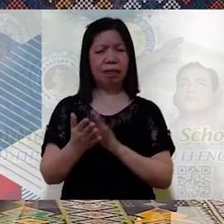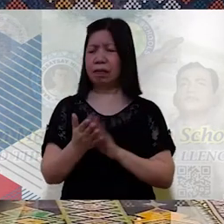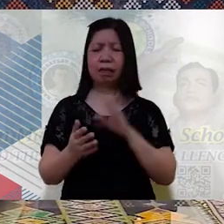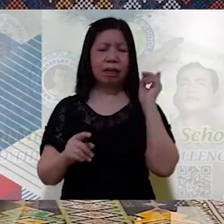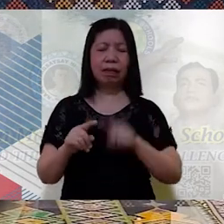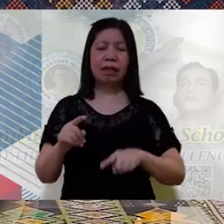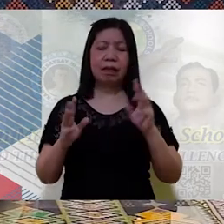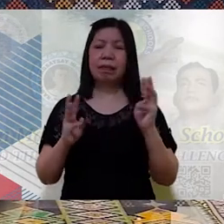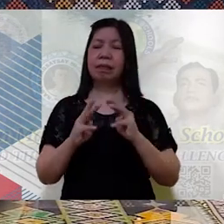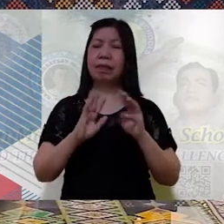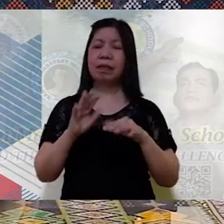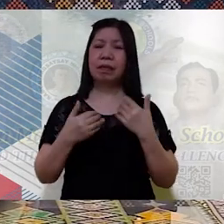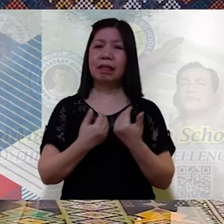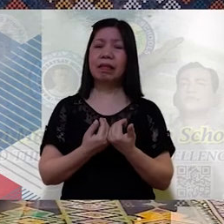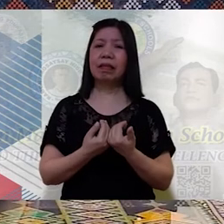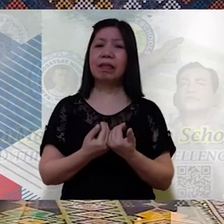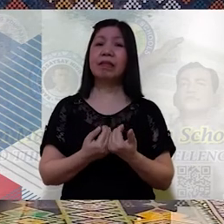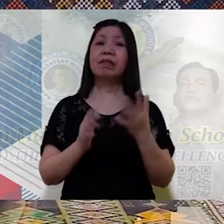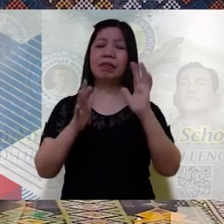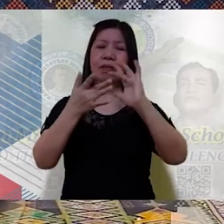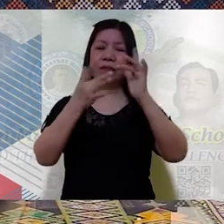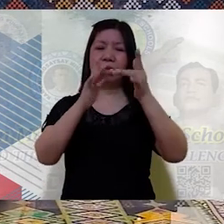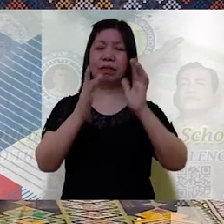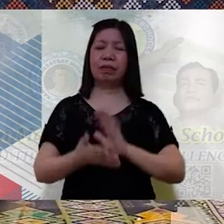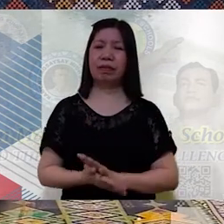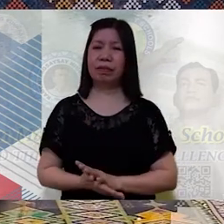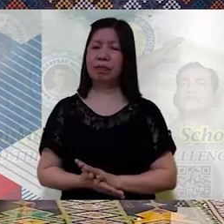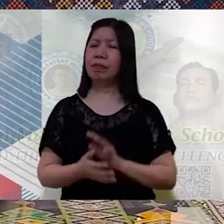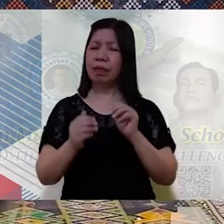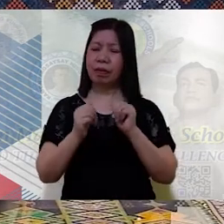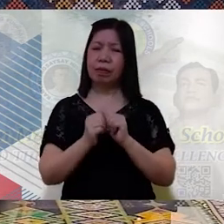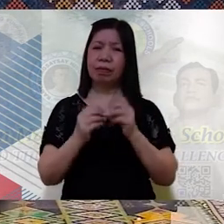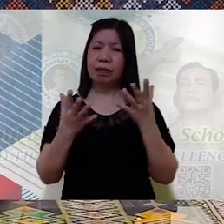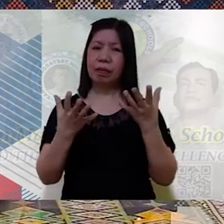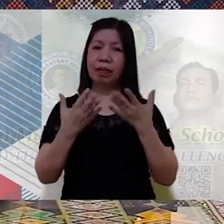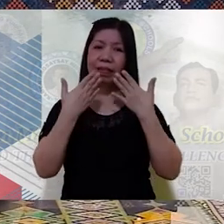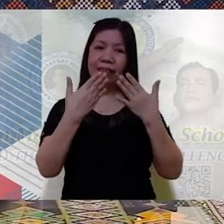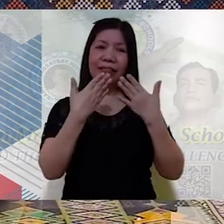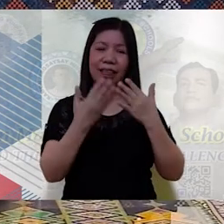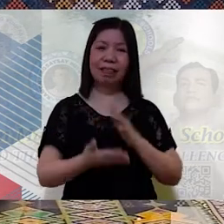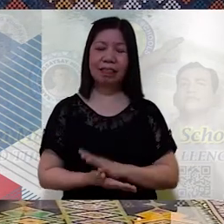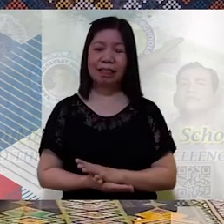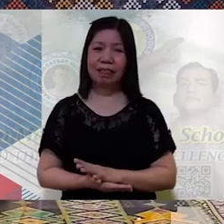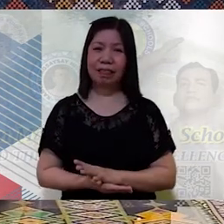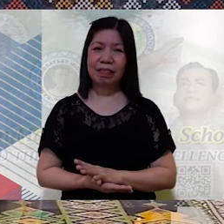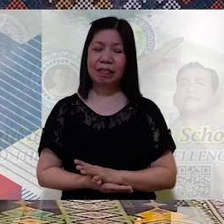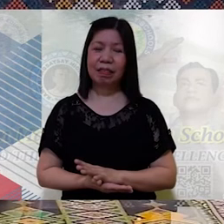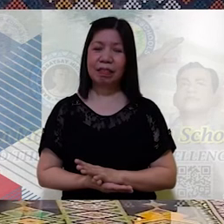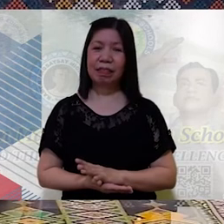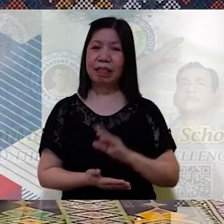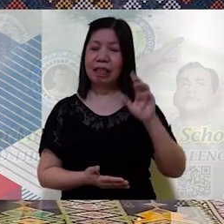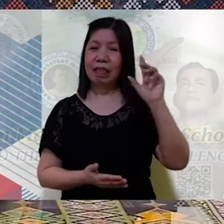most of the meetings, of course, were virtual. We'd also like to thank the